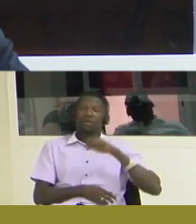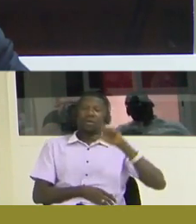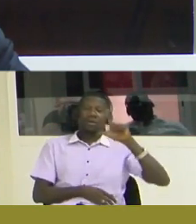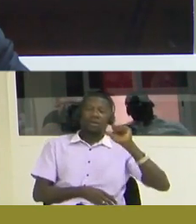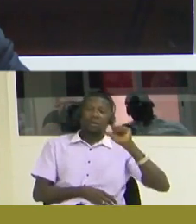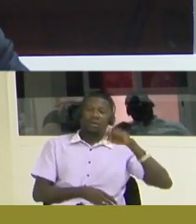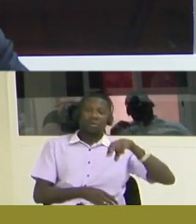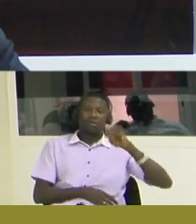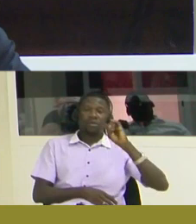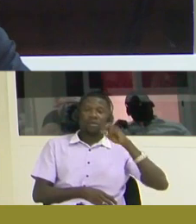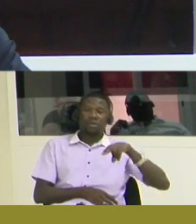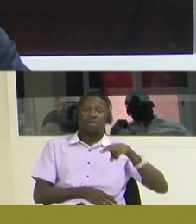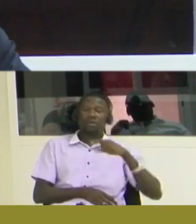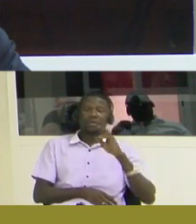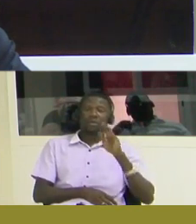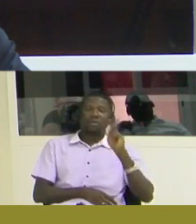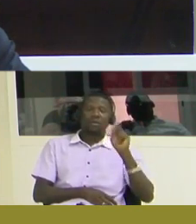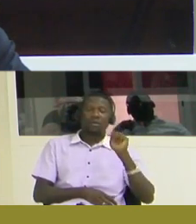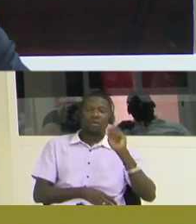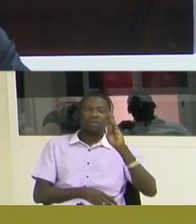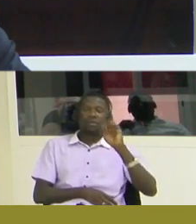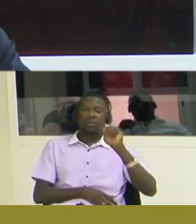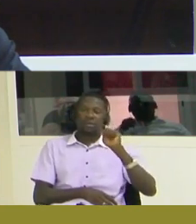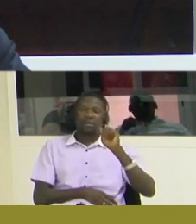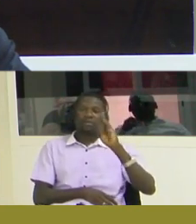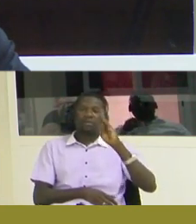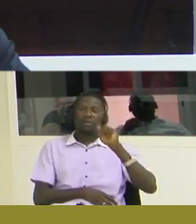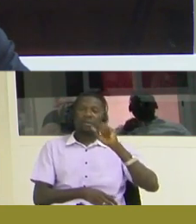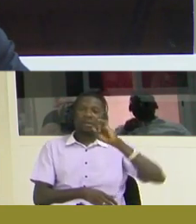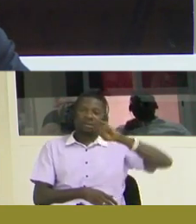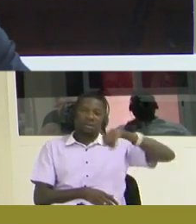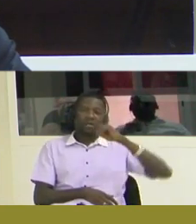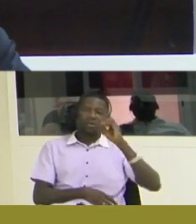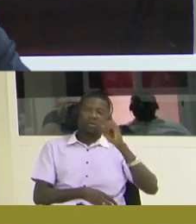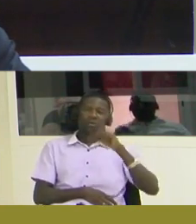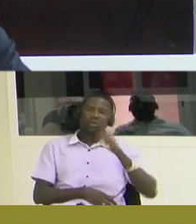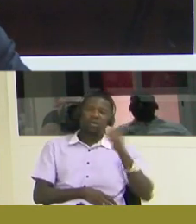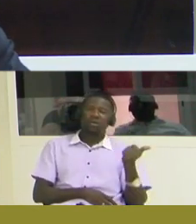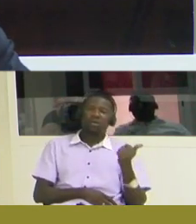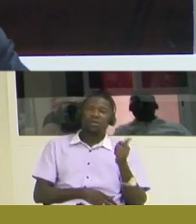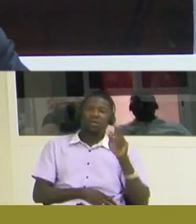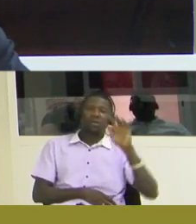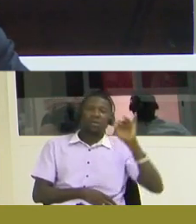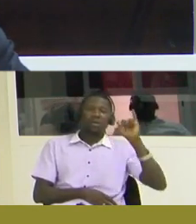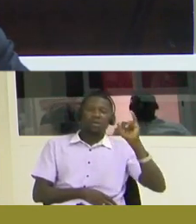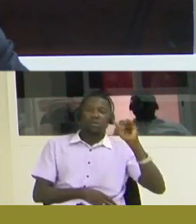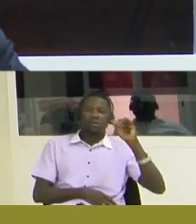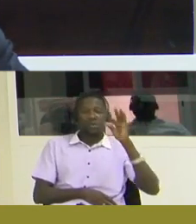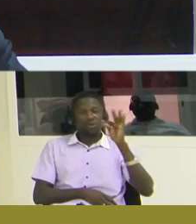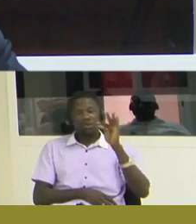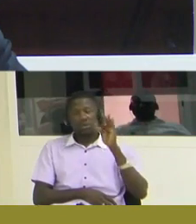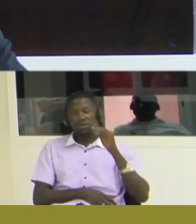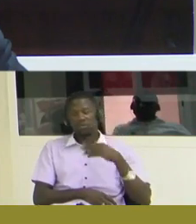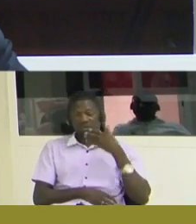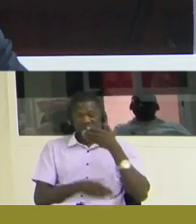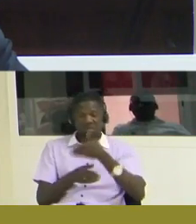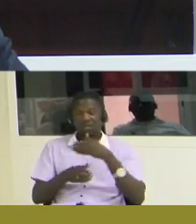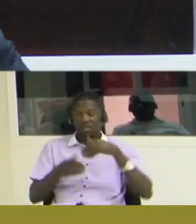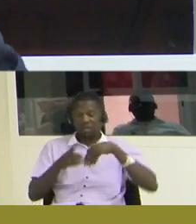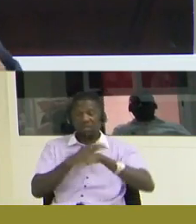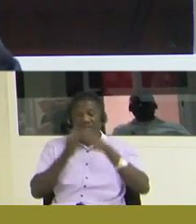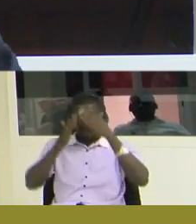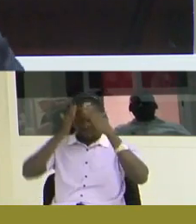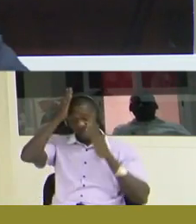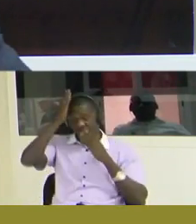Caravaggio and yang cobertura was still in the force the two of them came to me subsequently and told me that